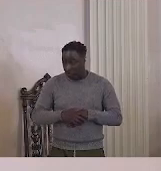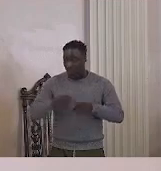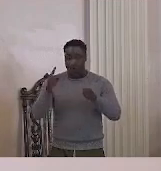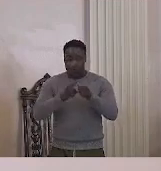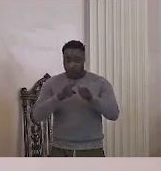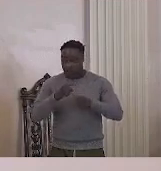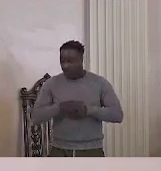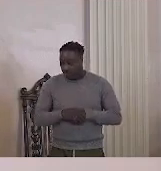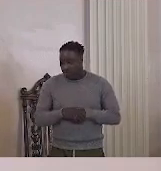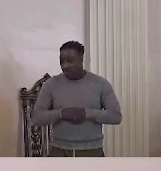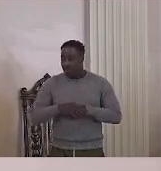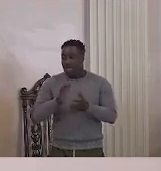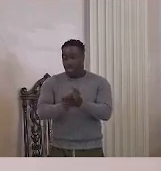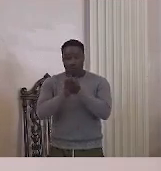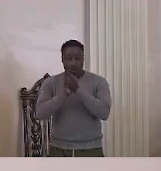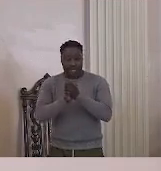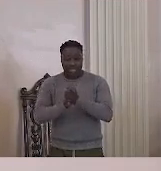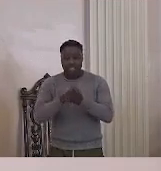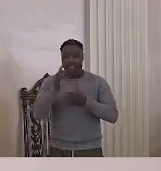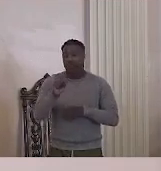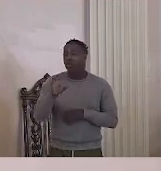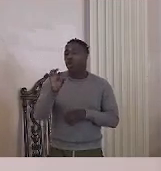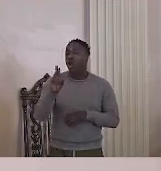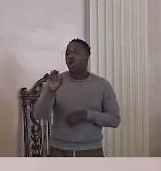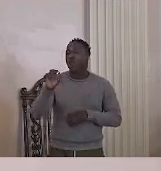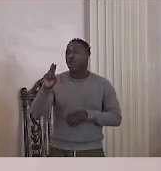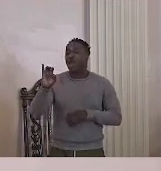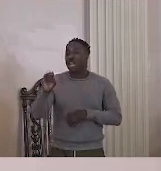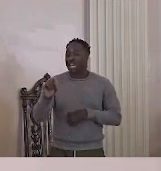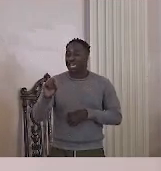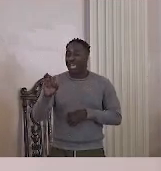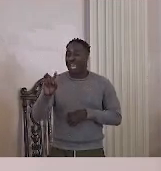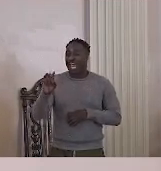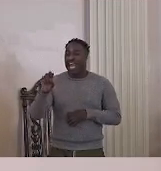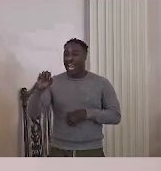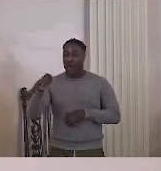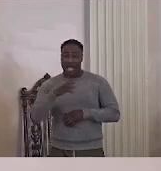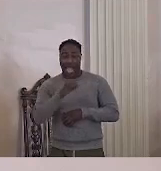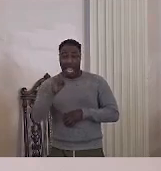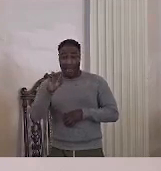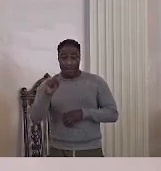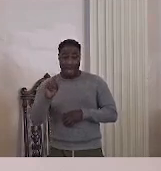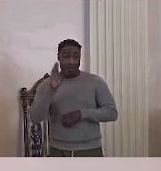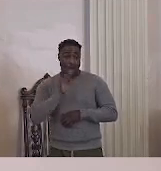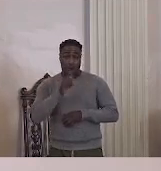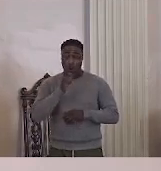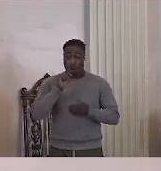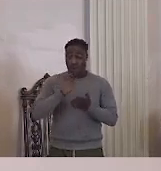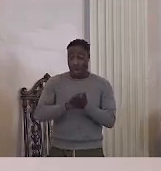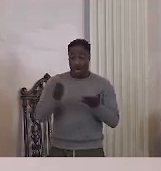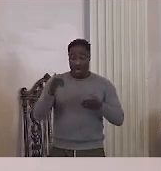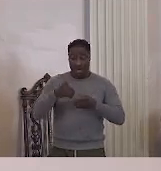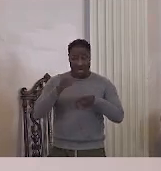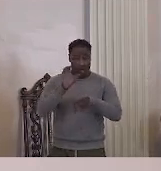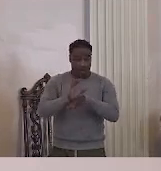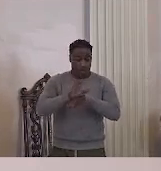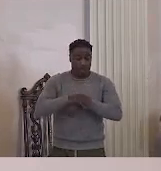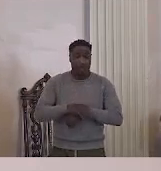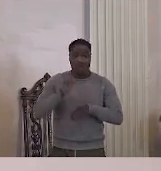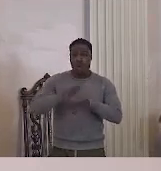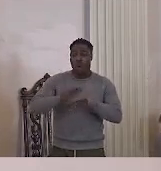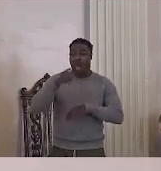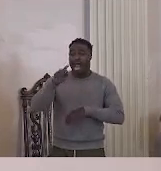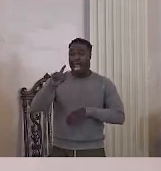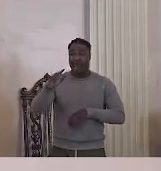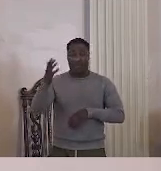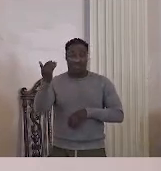First, congratulations for Franny Downey and Mike Brown, who were married here in the sanctuary on April